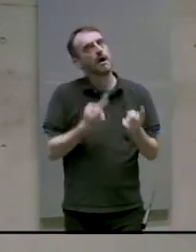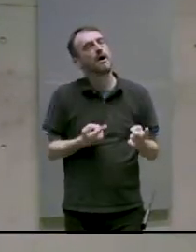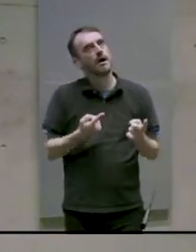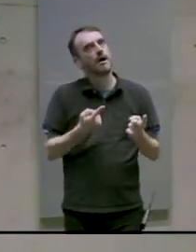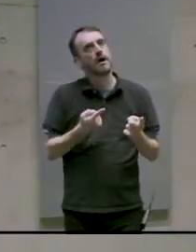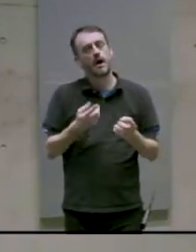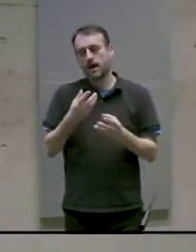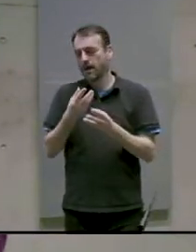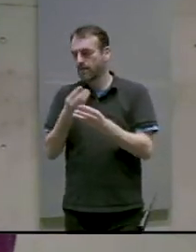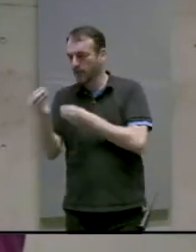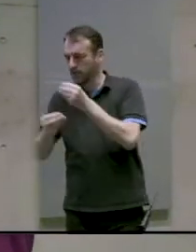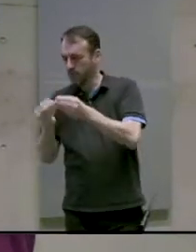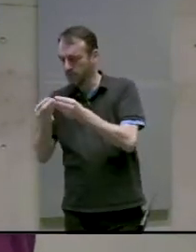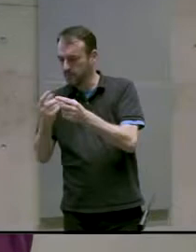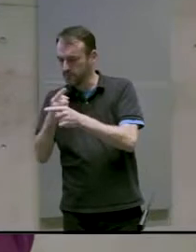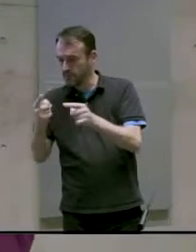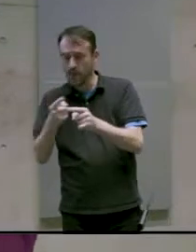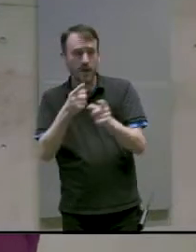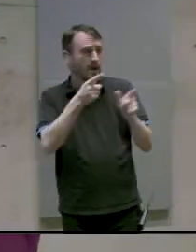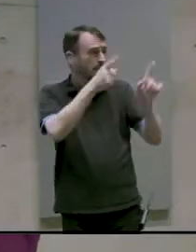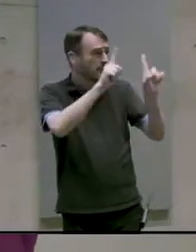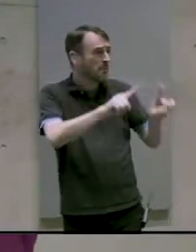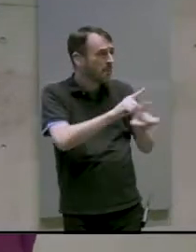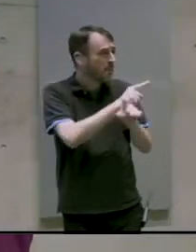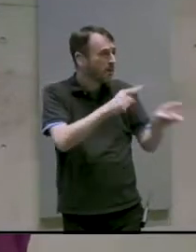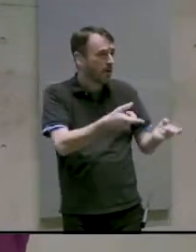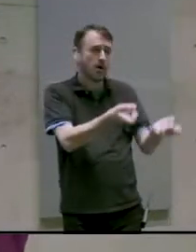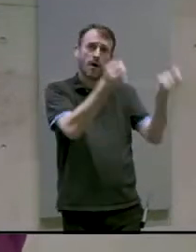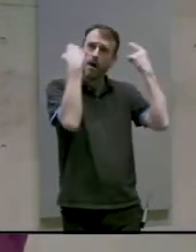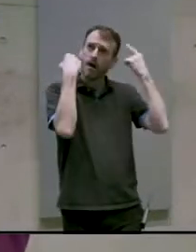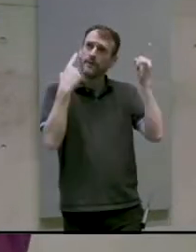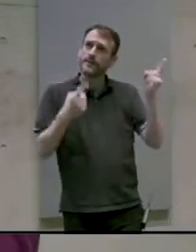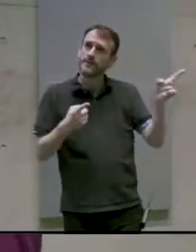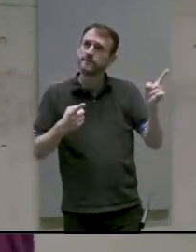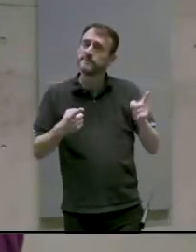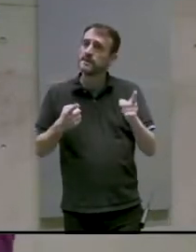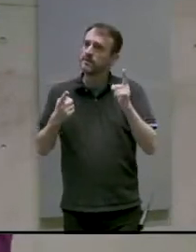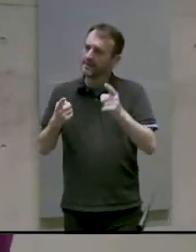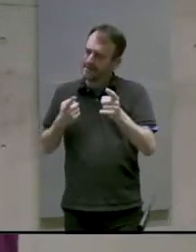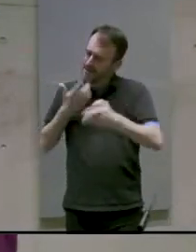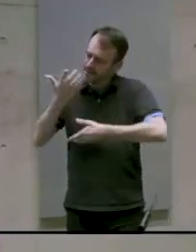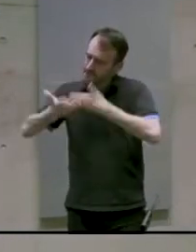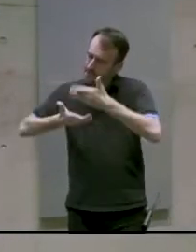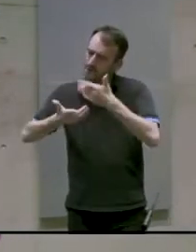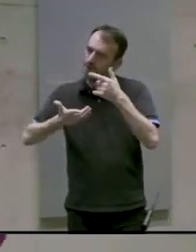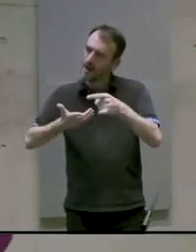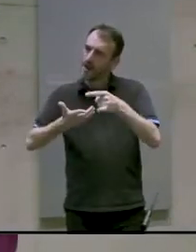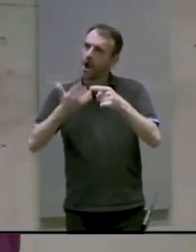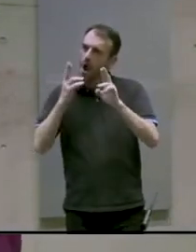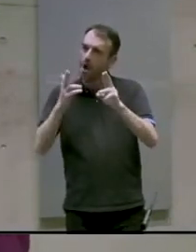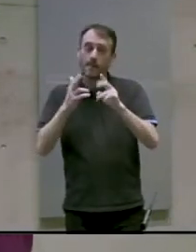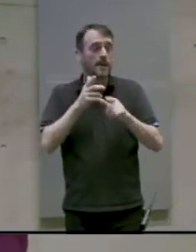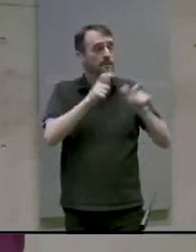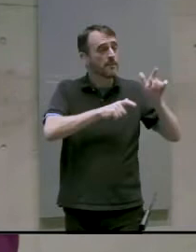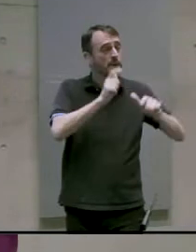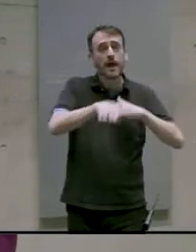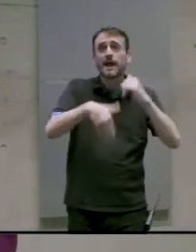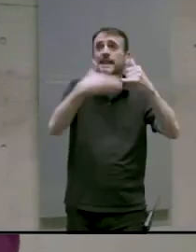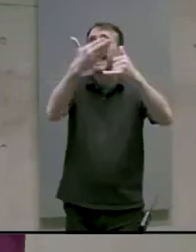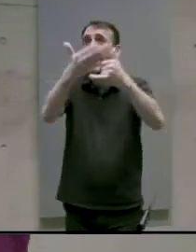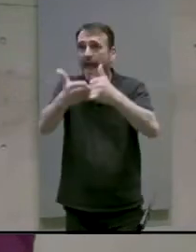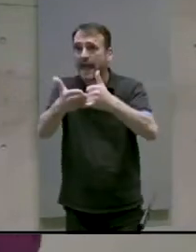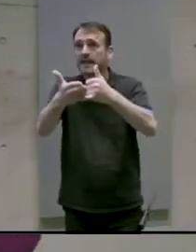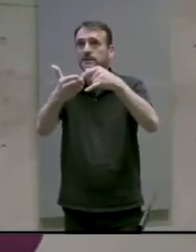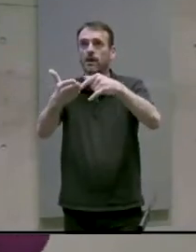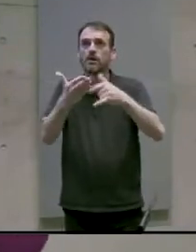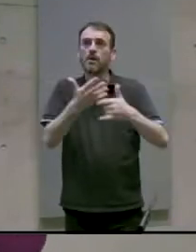puzzles that people just don't get. And I'd like to think that we were writing stories where people would always get to the end, and there was just a lot of puzzles they